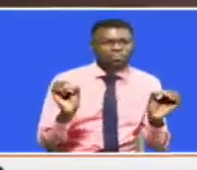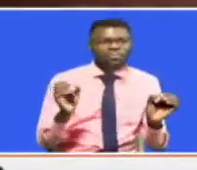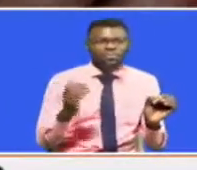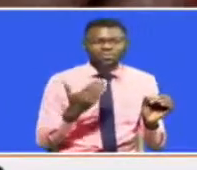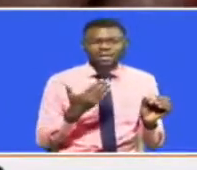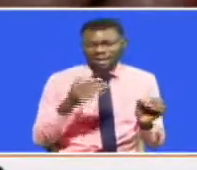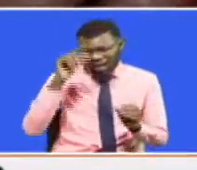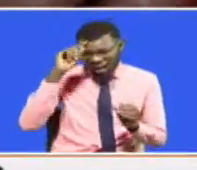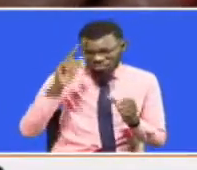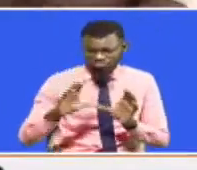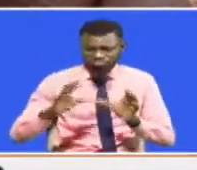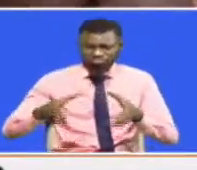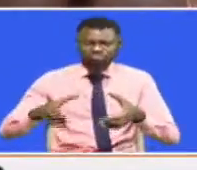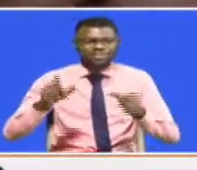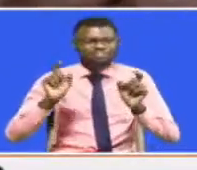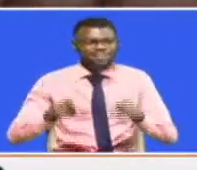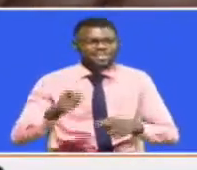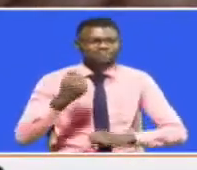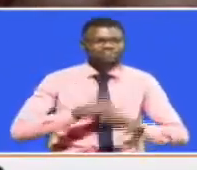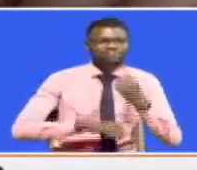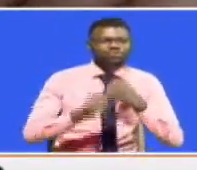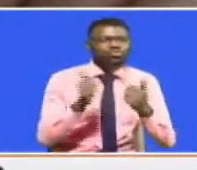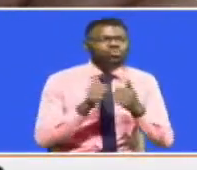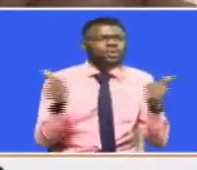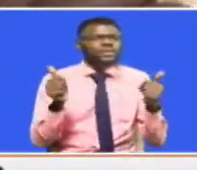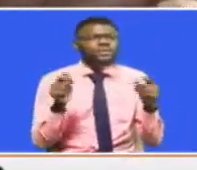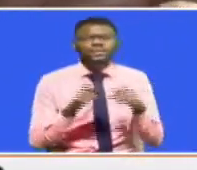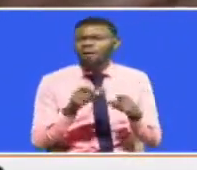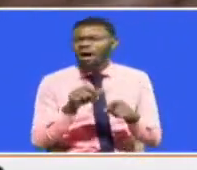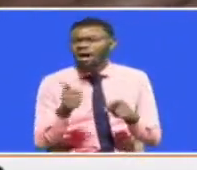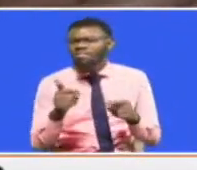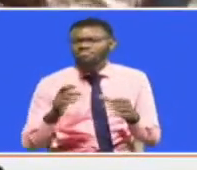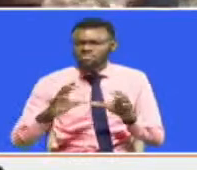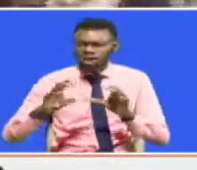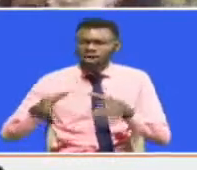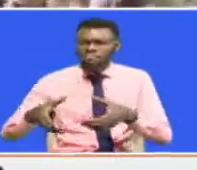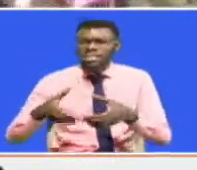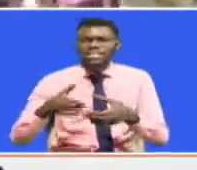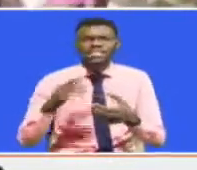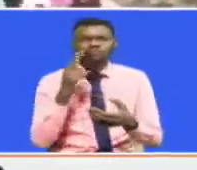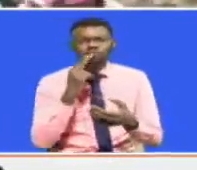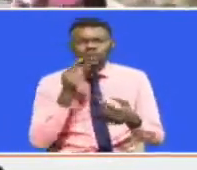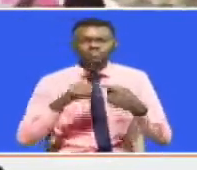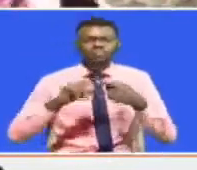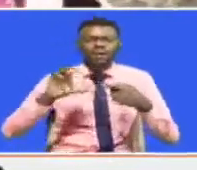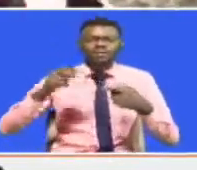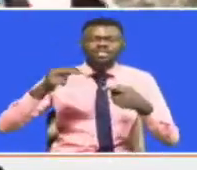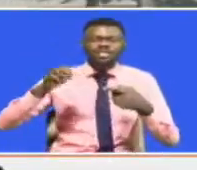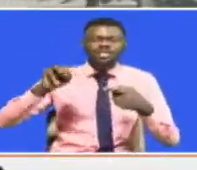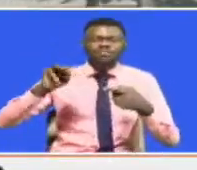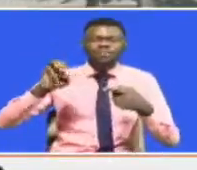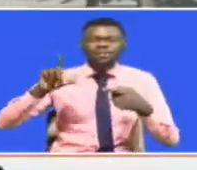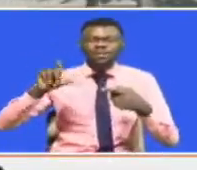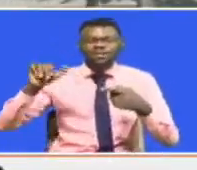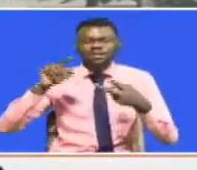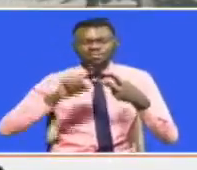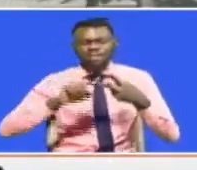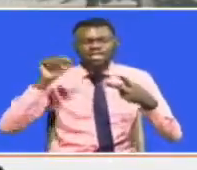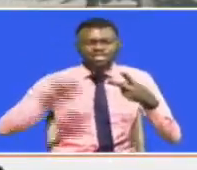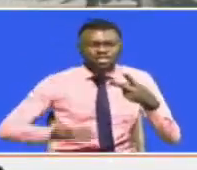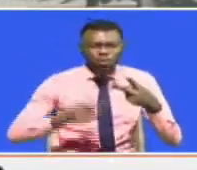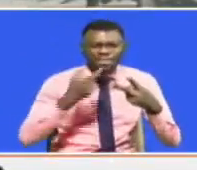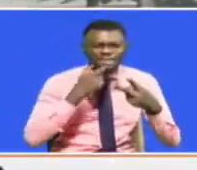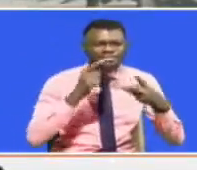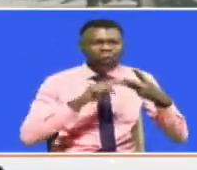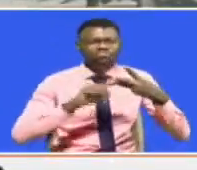entities. The bill will be particularly beneficial to struggling sugar companies in the region, such as Chemelil Sugar Factory, South Nyanza